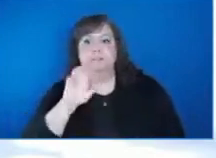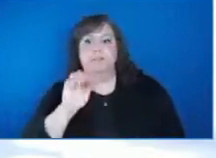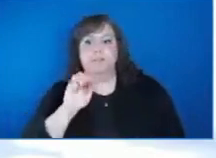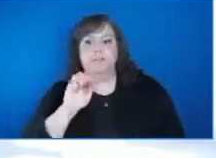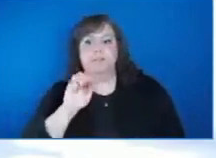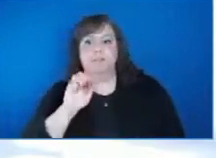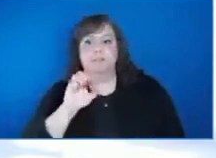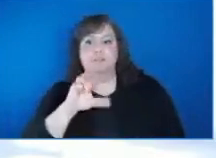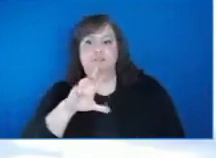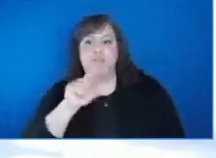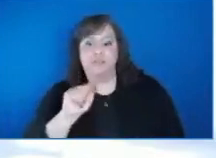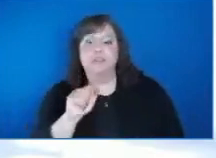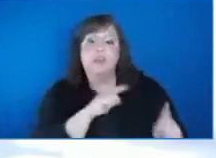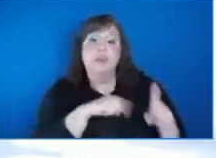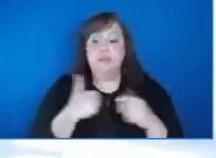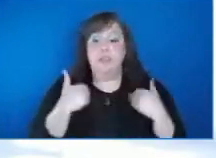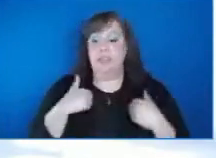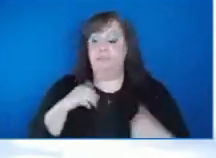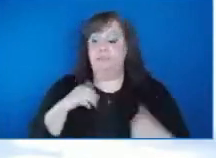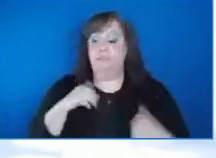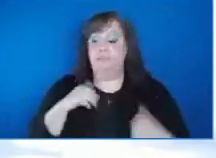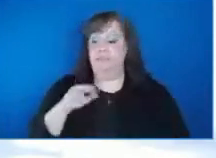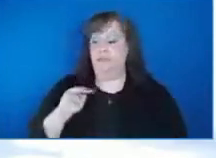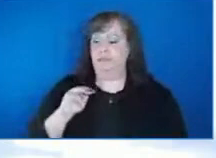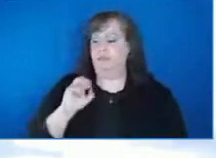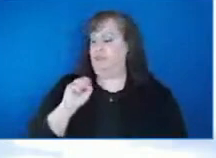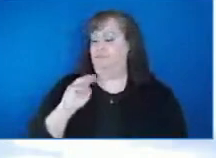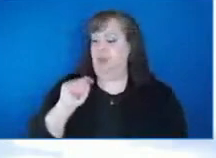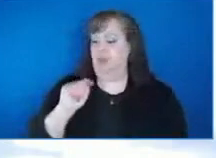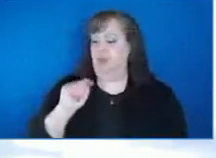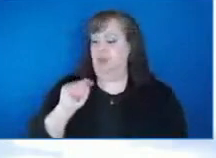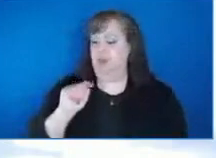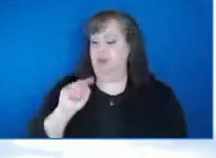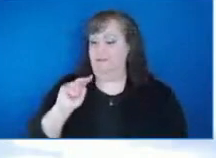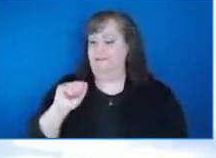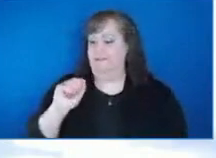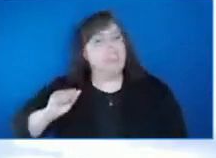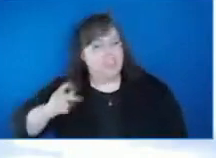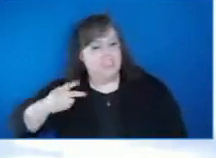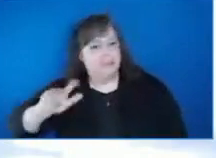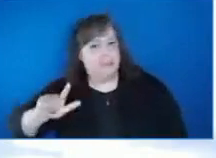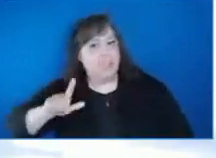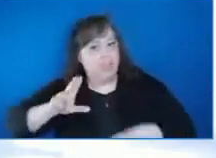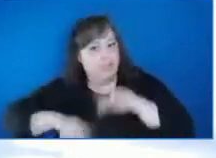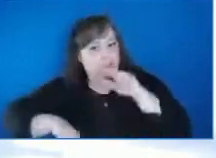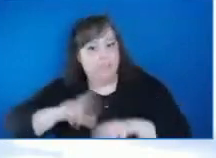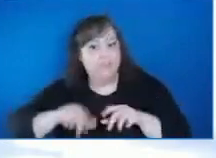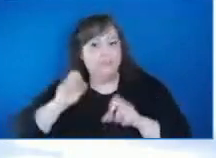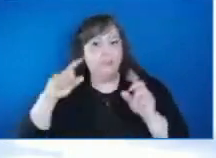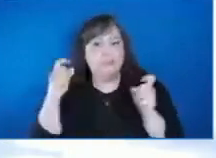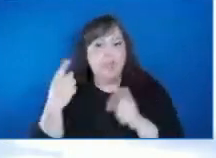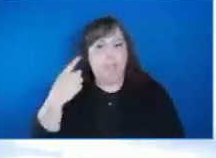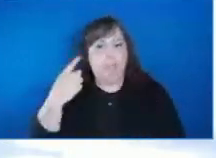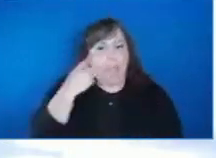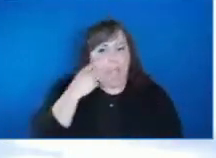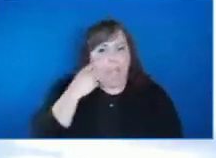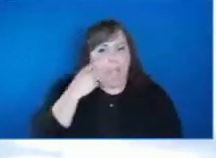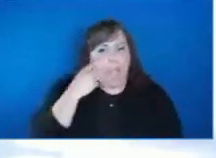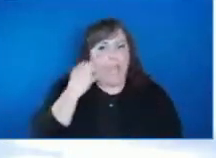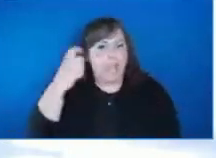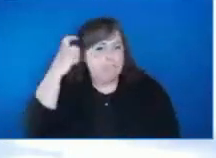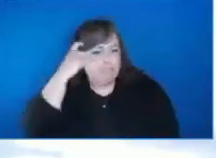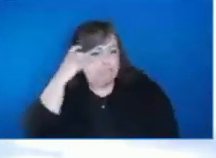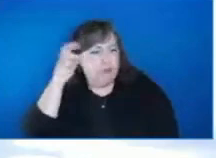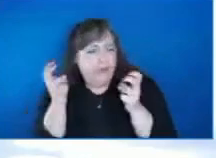called SmartNav, built at APL, and together, these two things work as the eye and the brain, and that is how we will